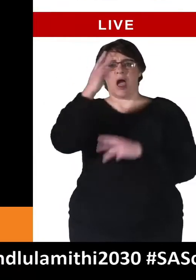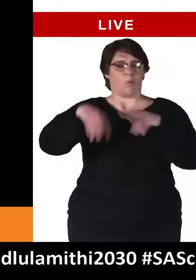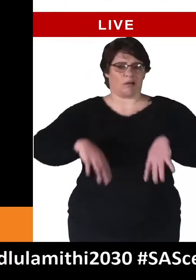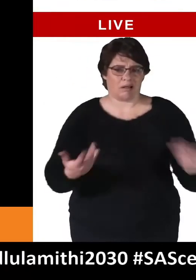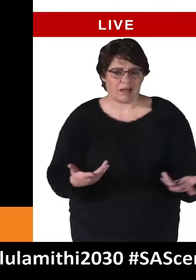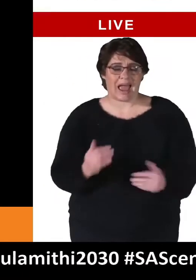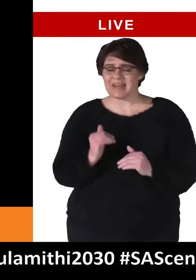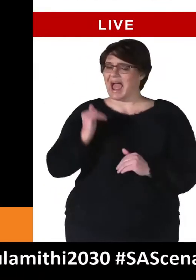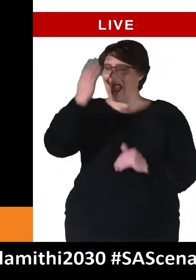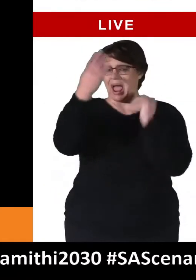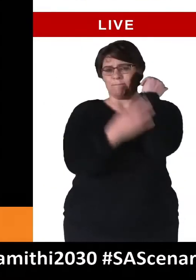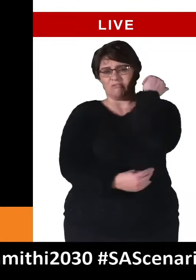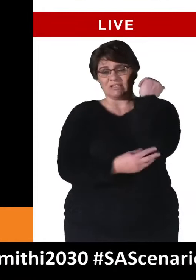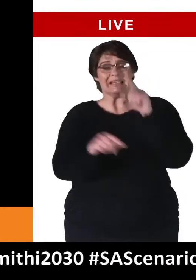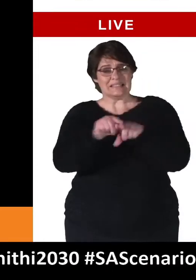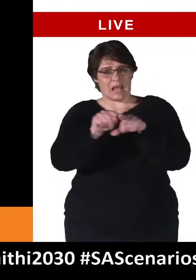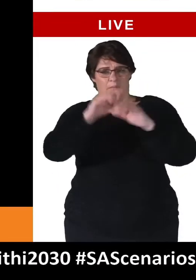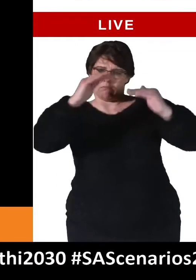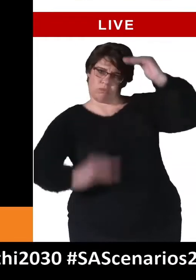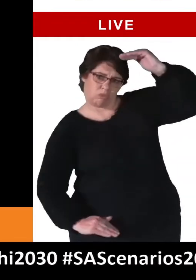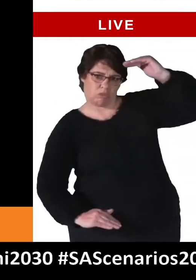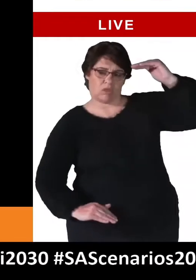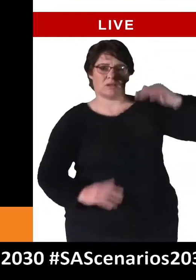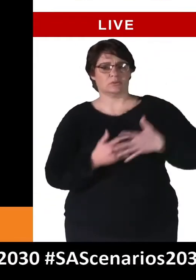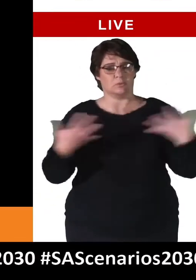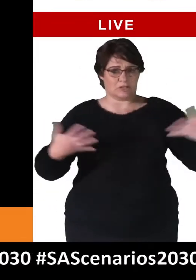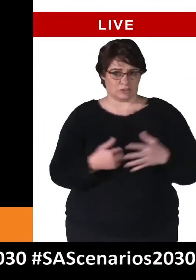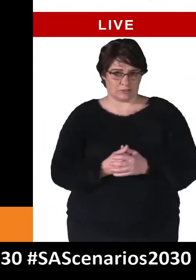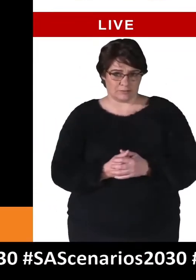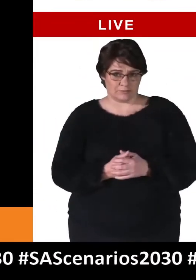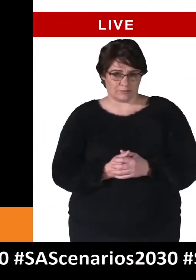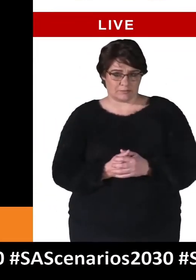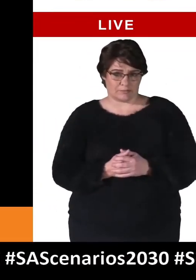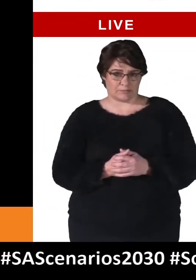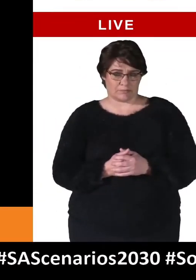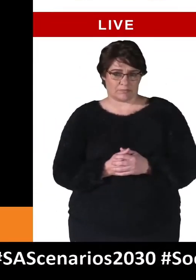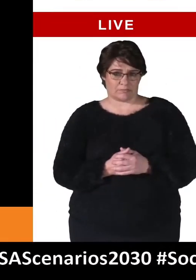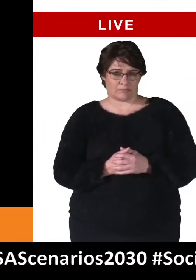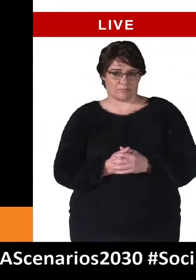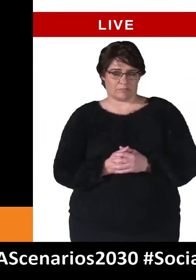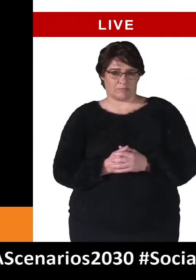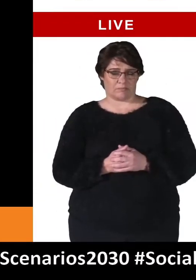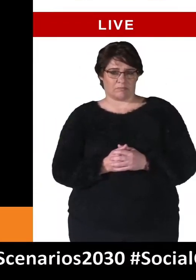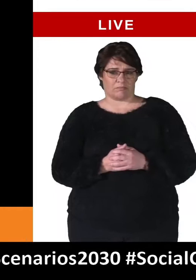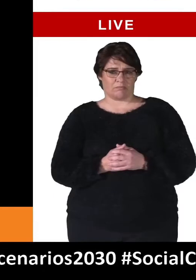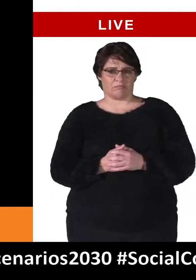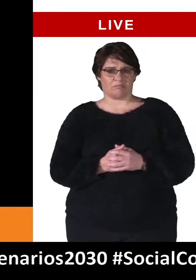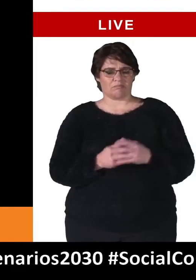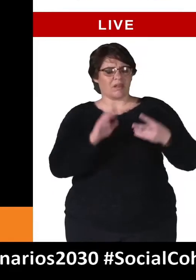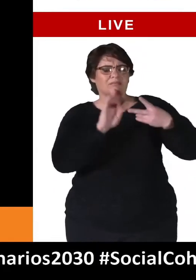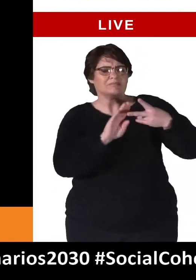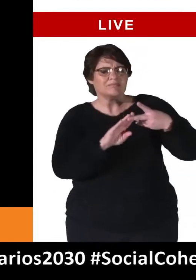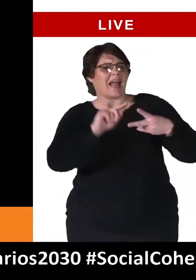and high poverty and inequality. We look at another